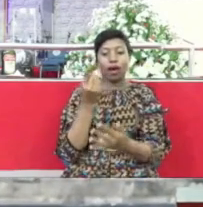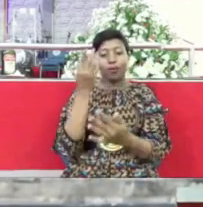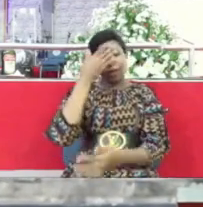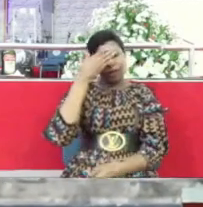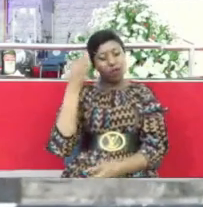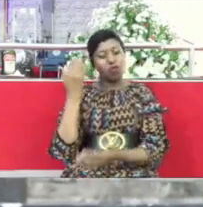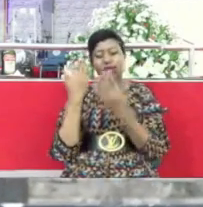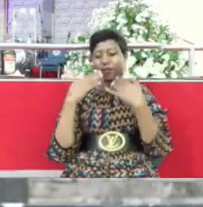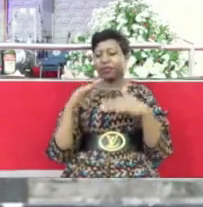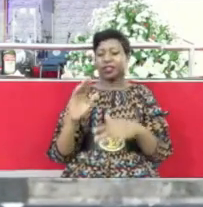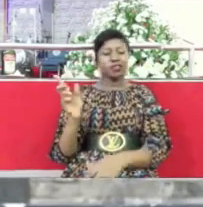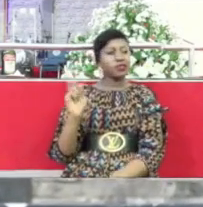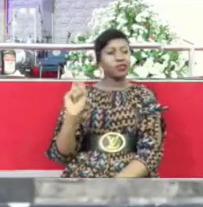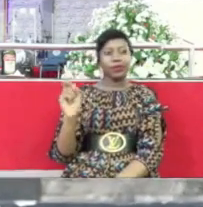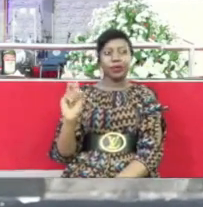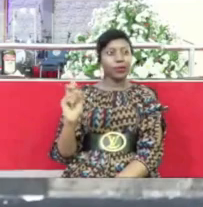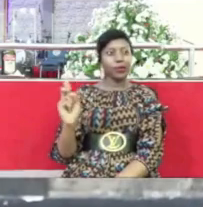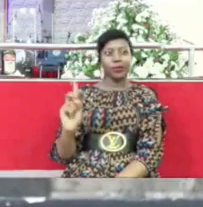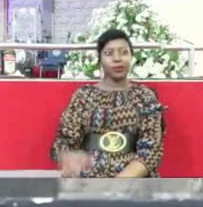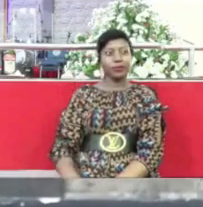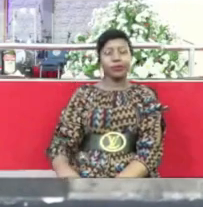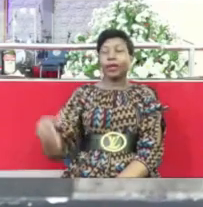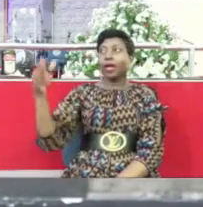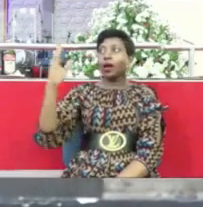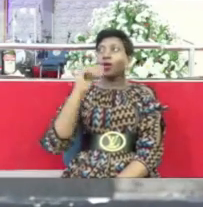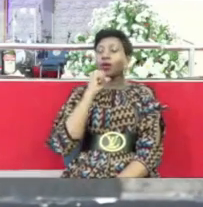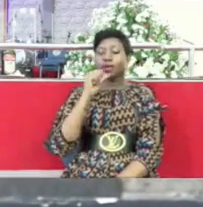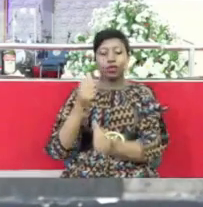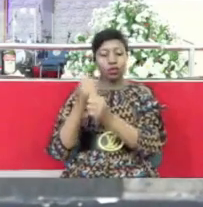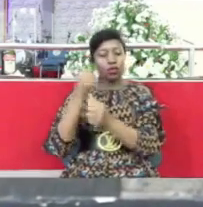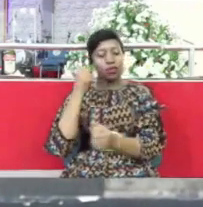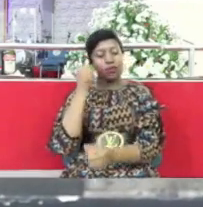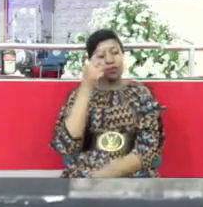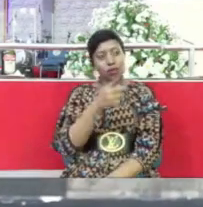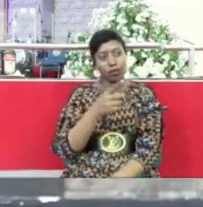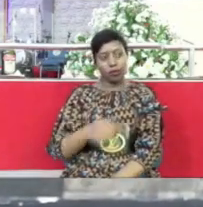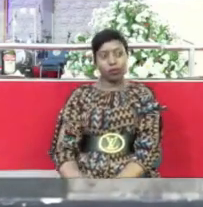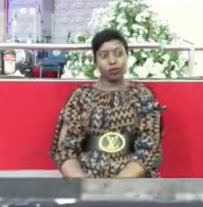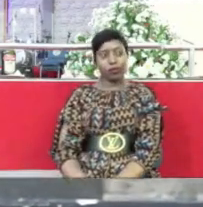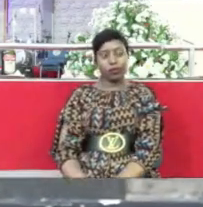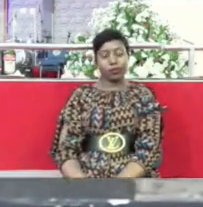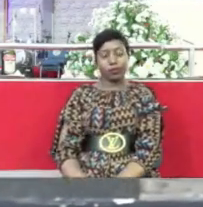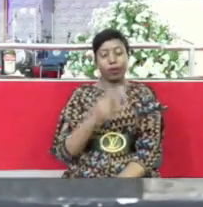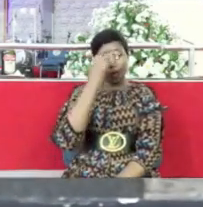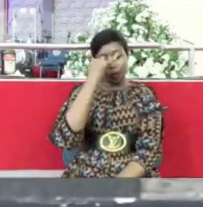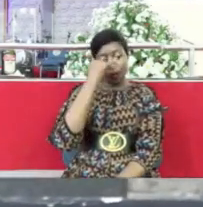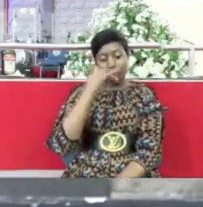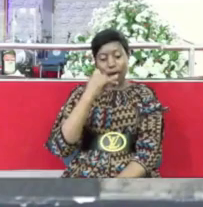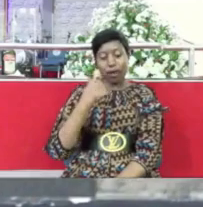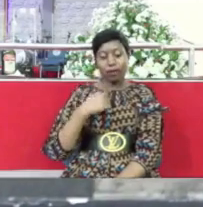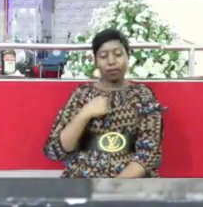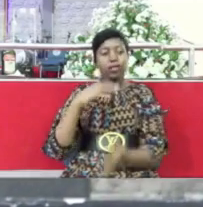hakukumbuki. God does not remember you. No. Hapana. God has not rejected me. Mungu hajanikataa mimi. Because I am chosen. Kwa